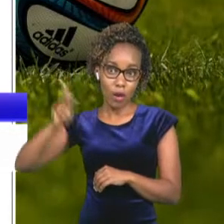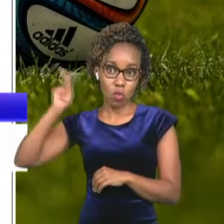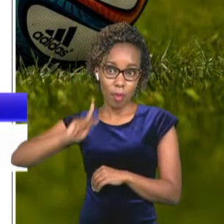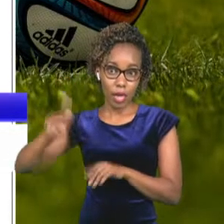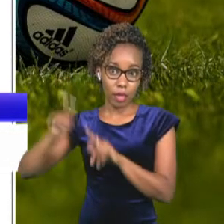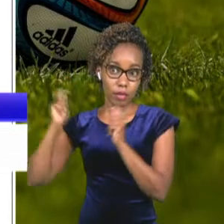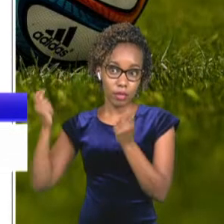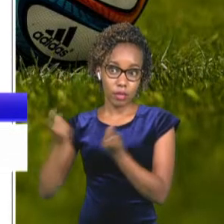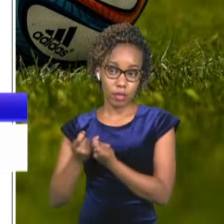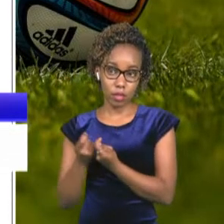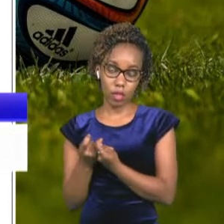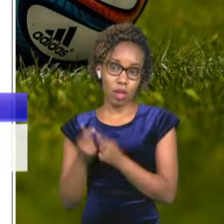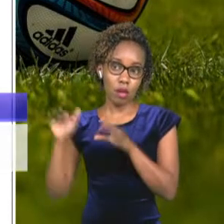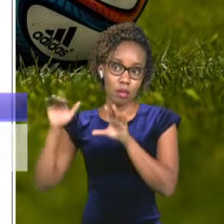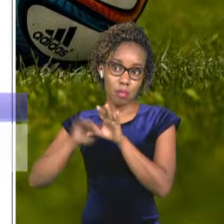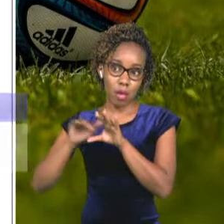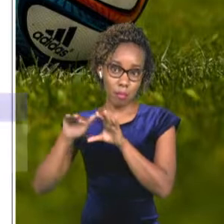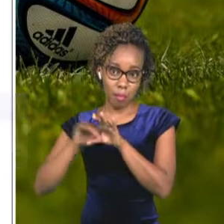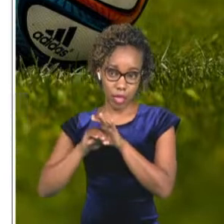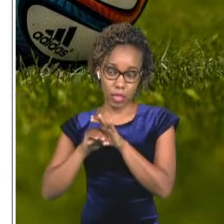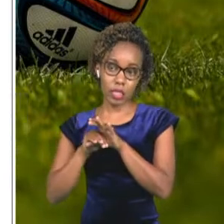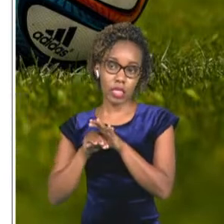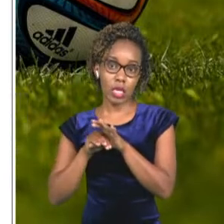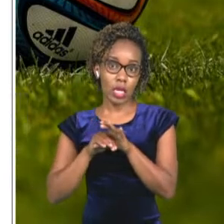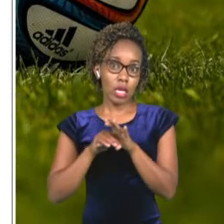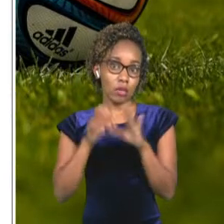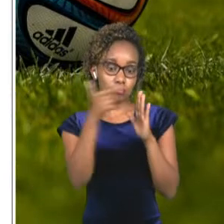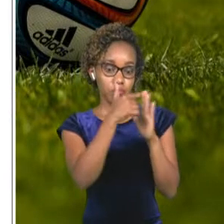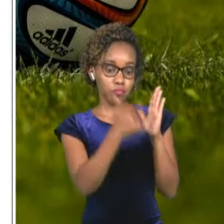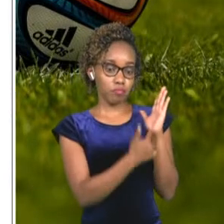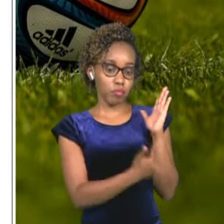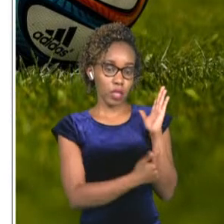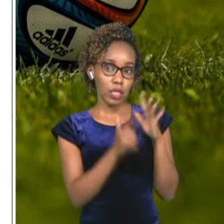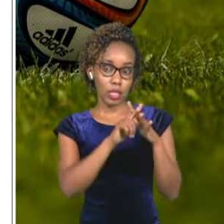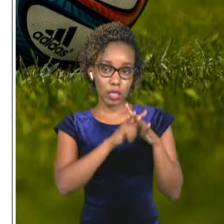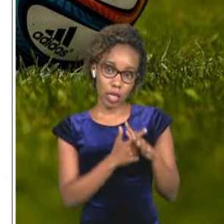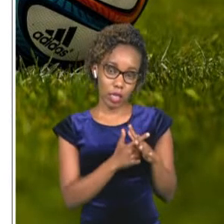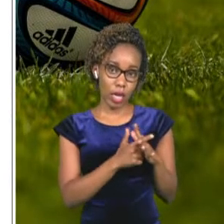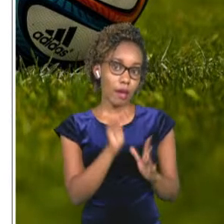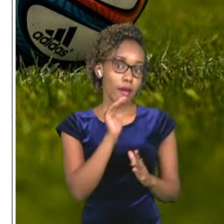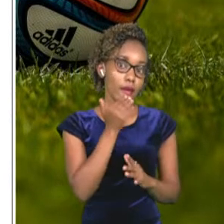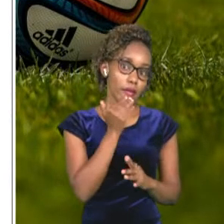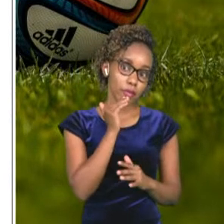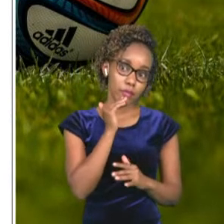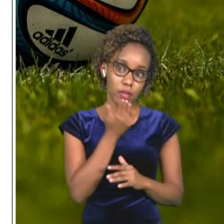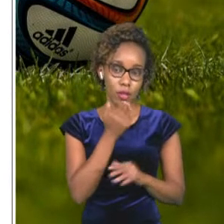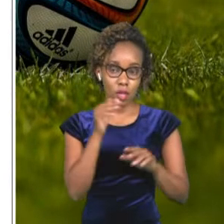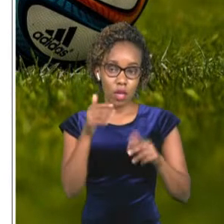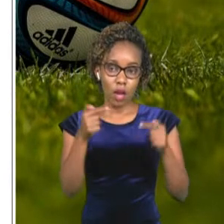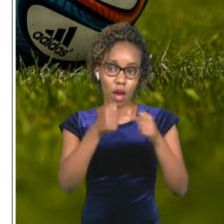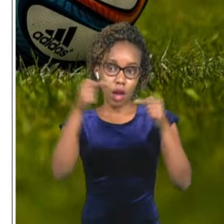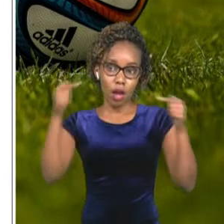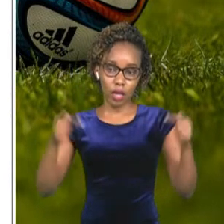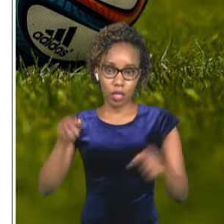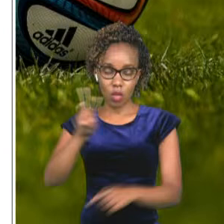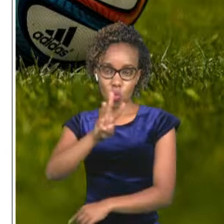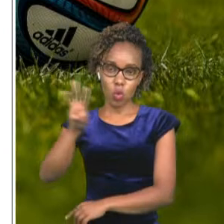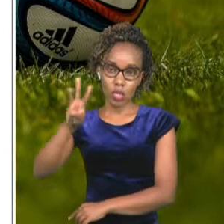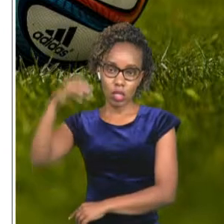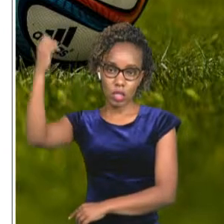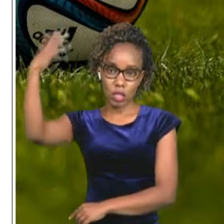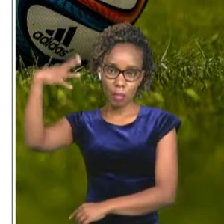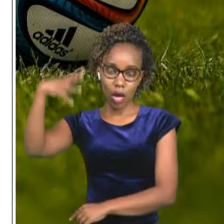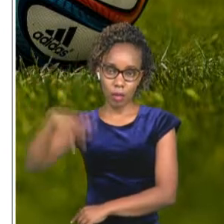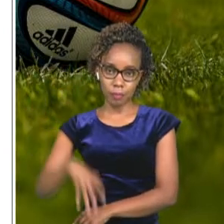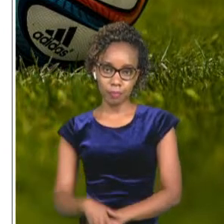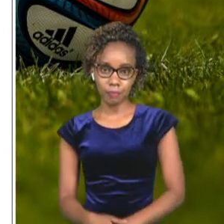Sharks FC are amongst the members. The season will kick off with a match between AFC Leopards against a new-looking Western Steamer.